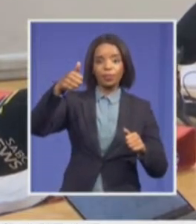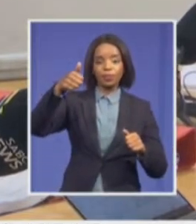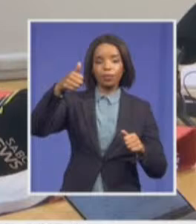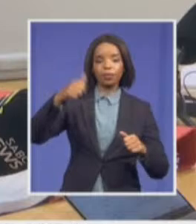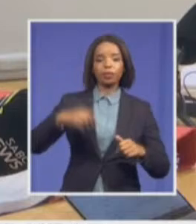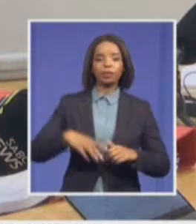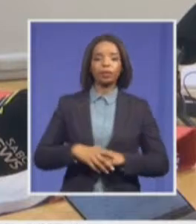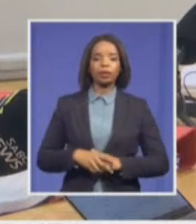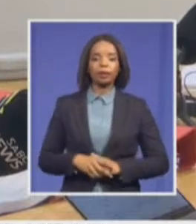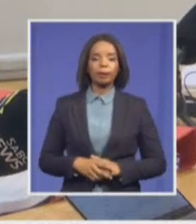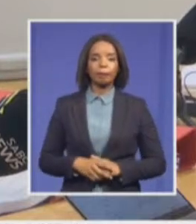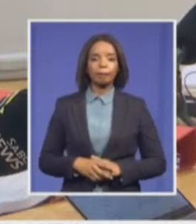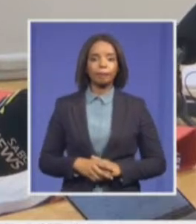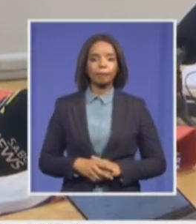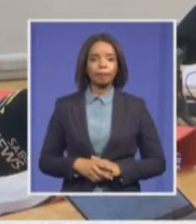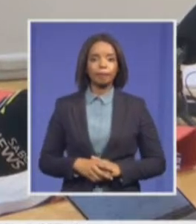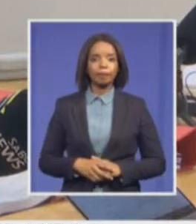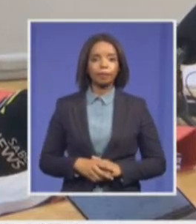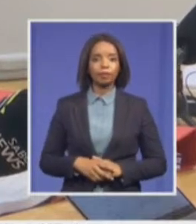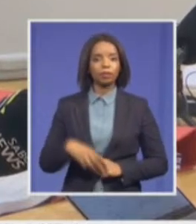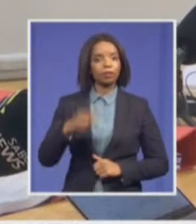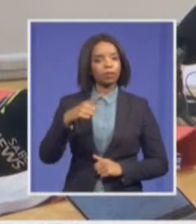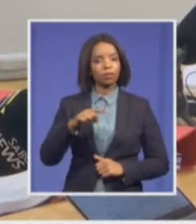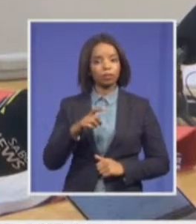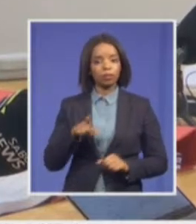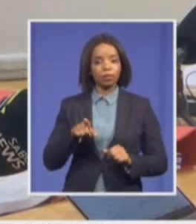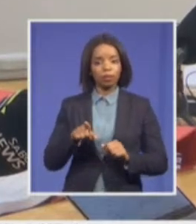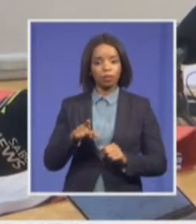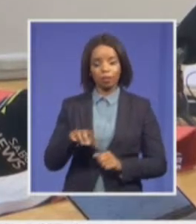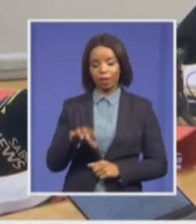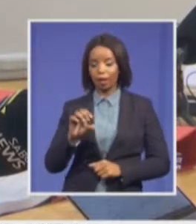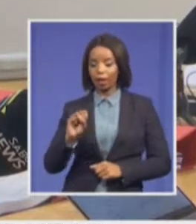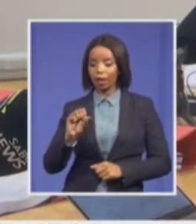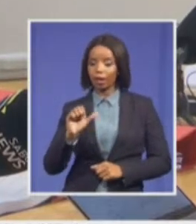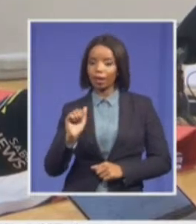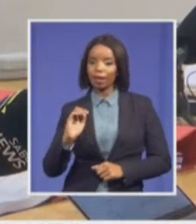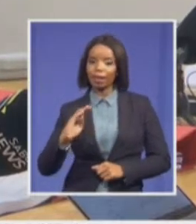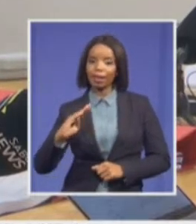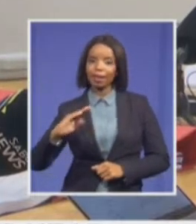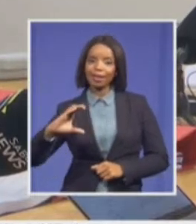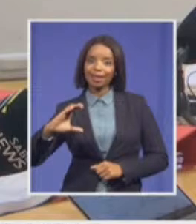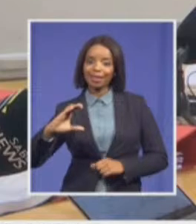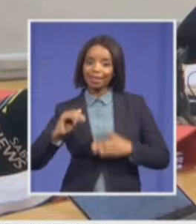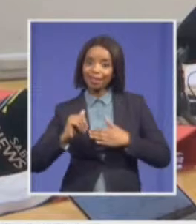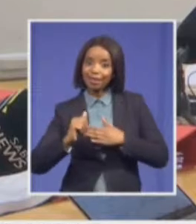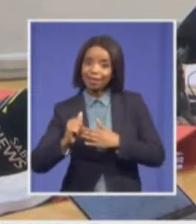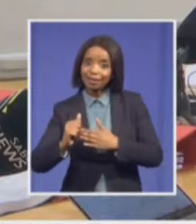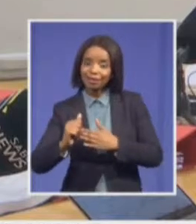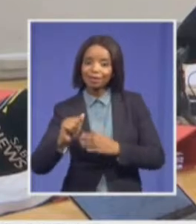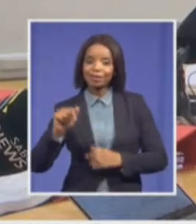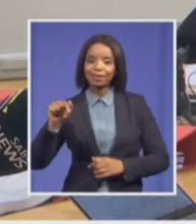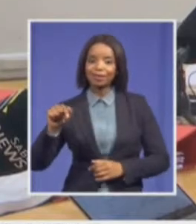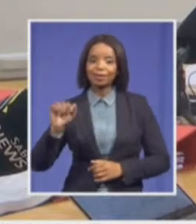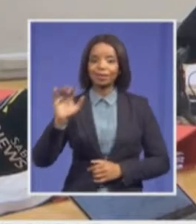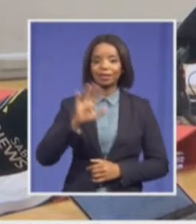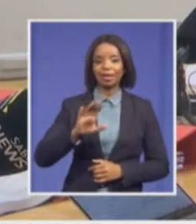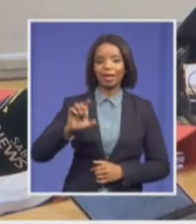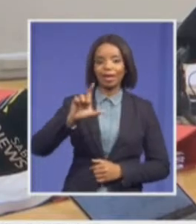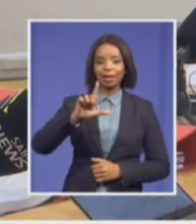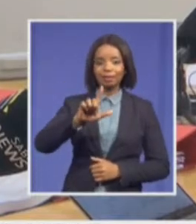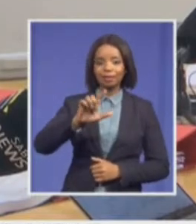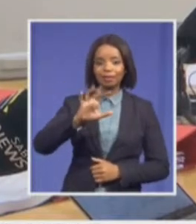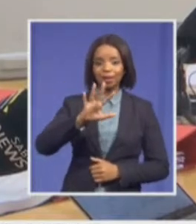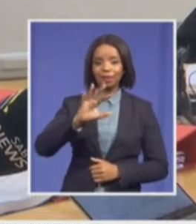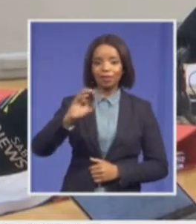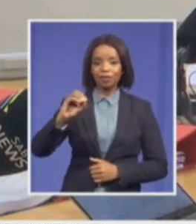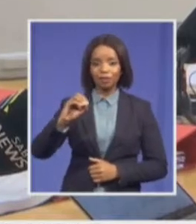broadcaster in South Africa, someone that leads 750, a group of 750